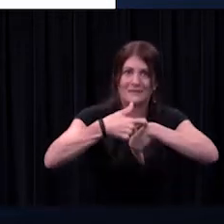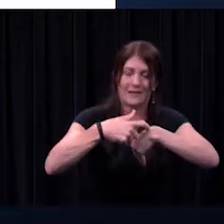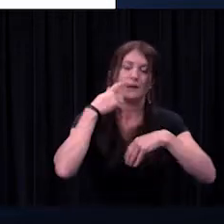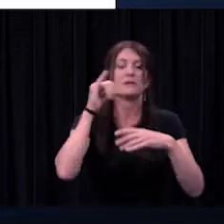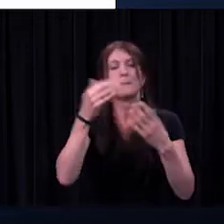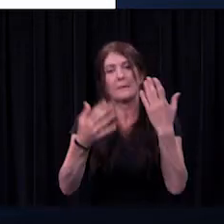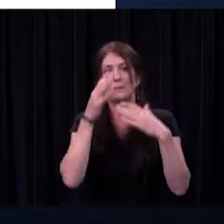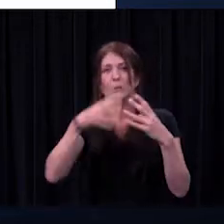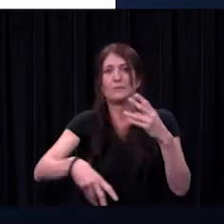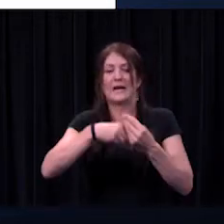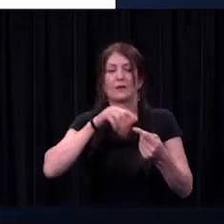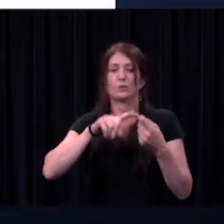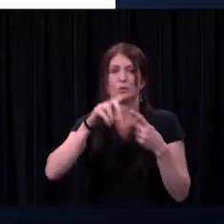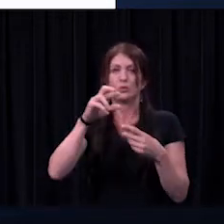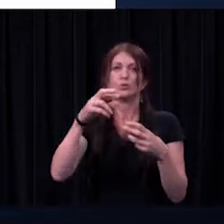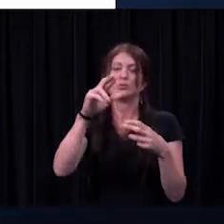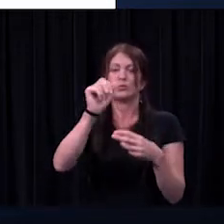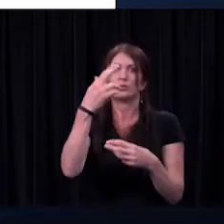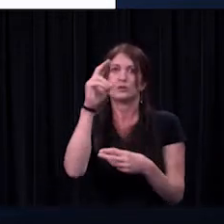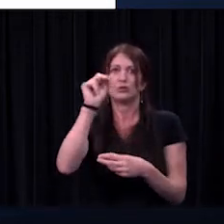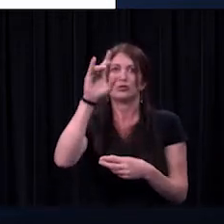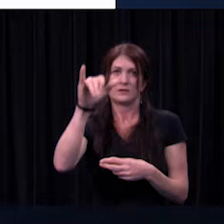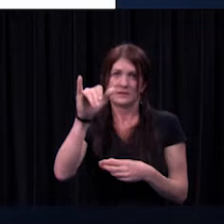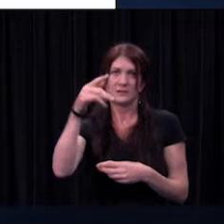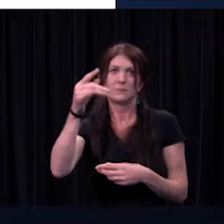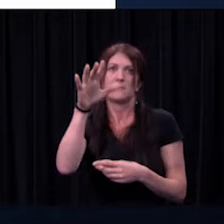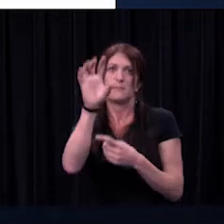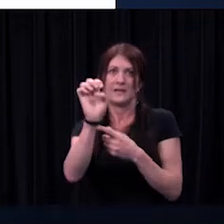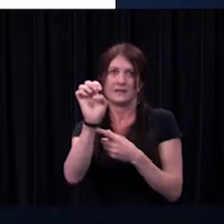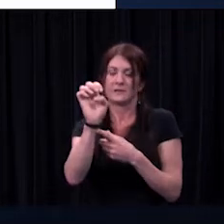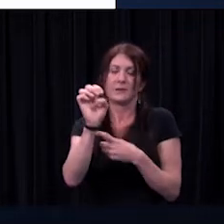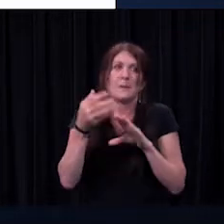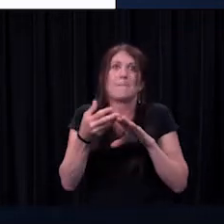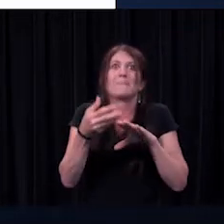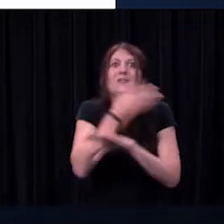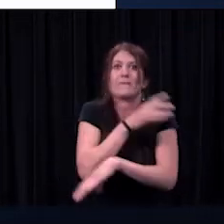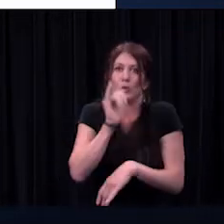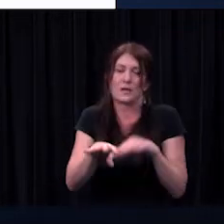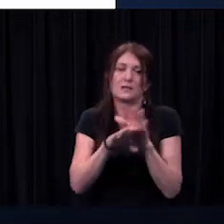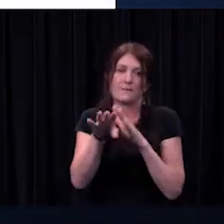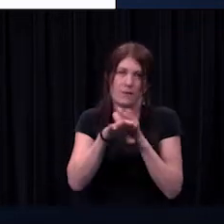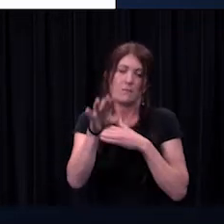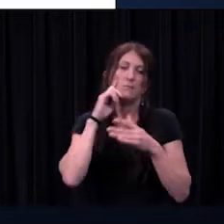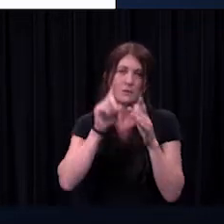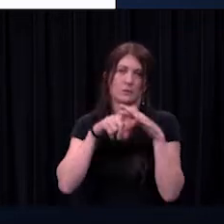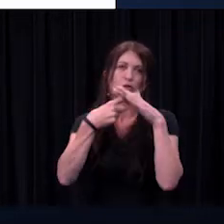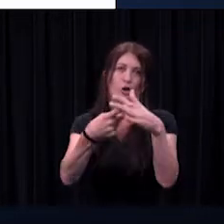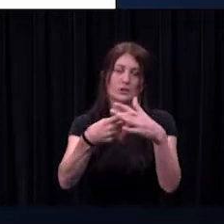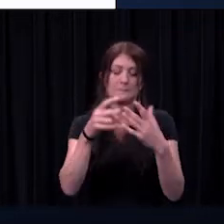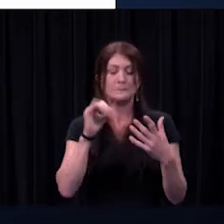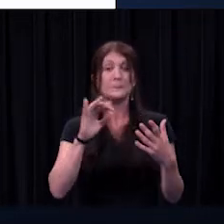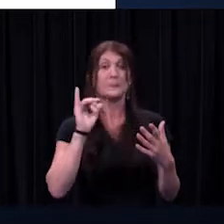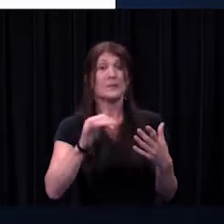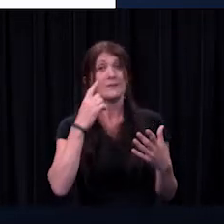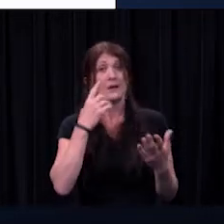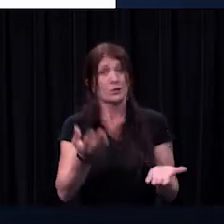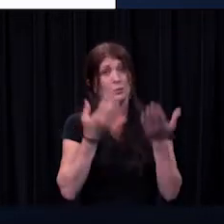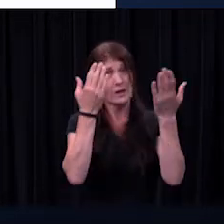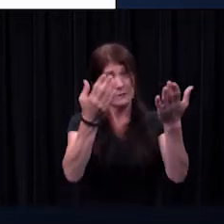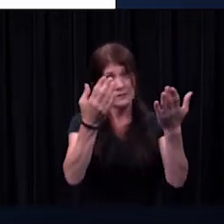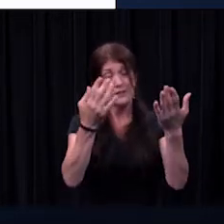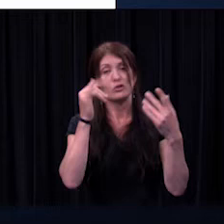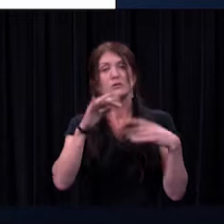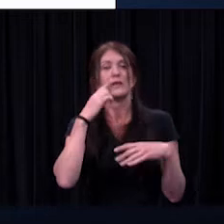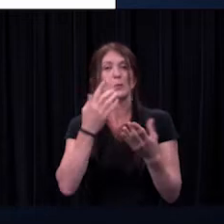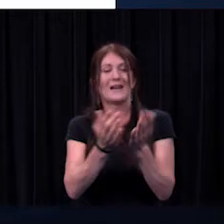that area before development even begins. So that's the recommendation that we'll ask the board to take